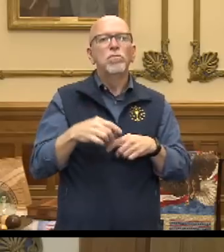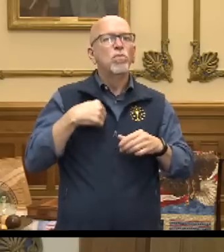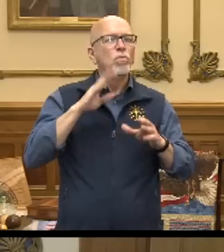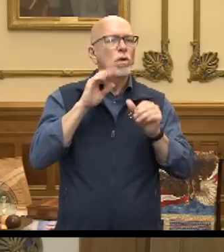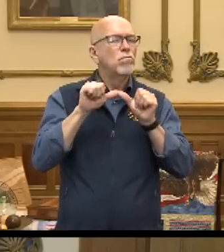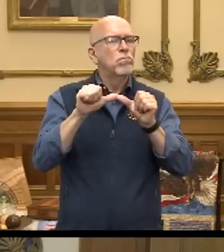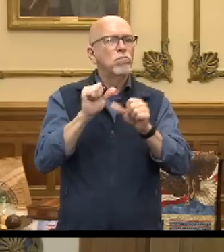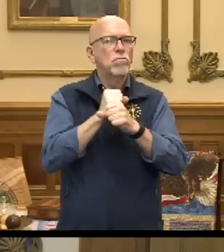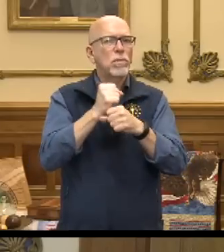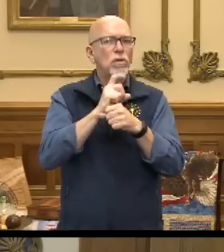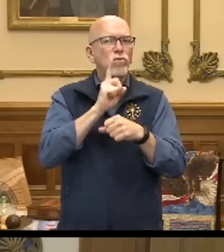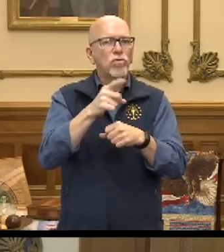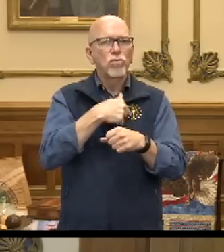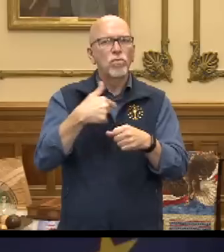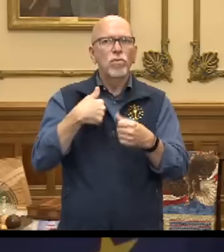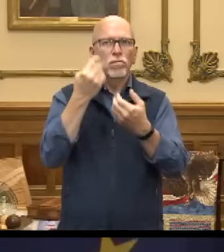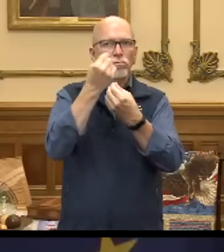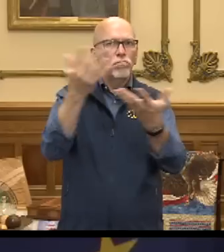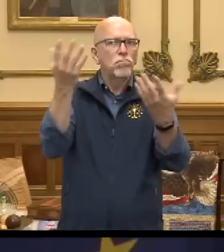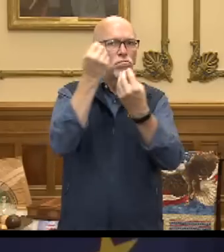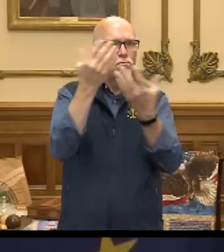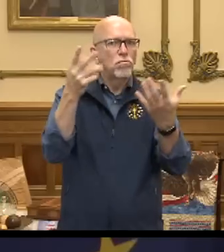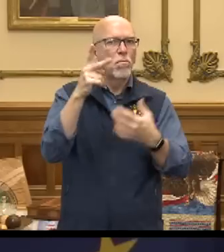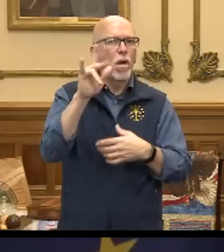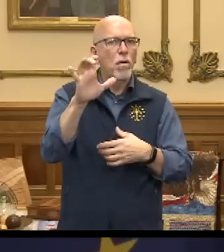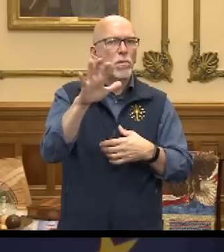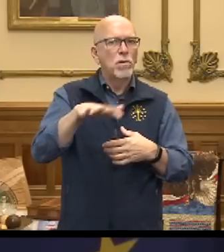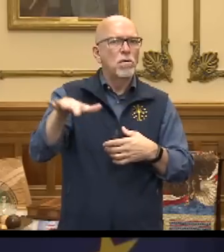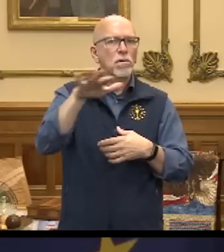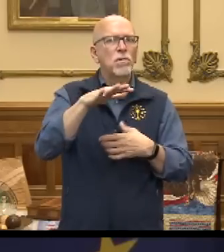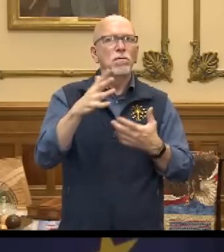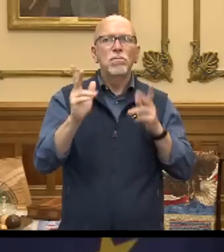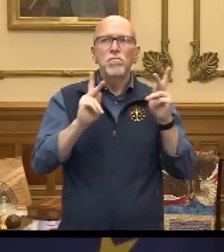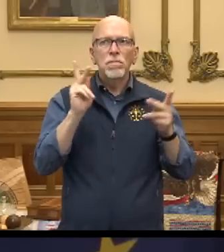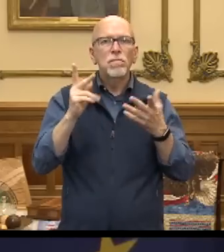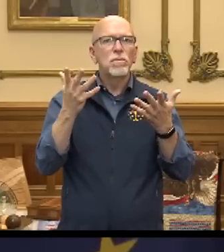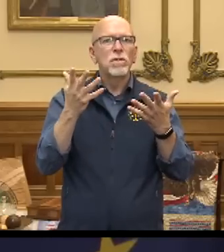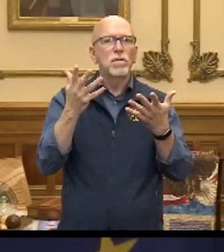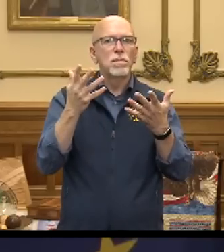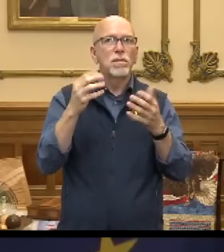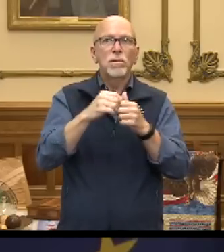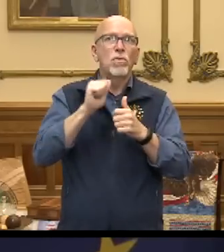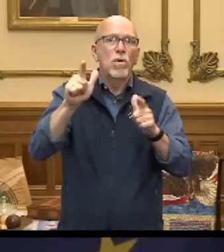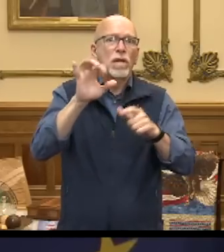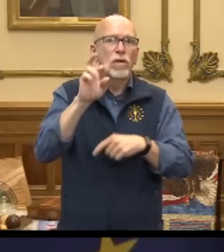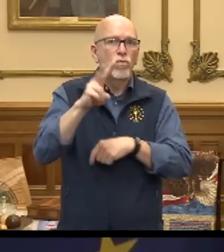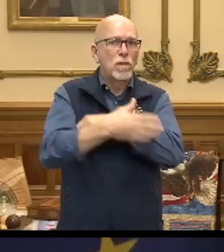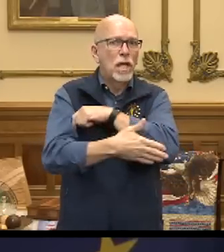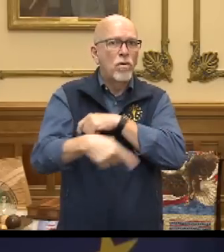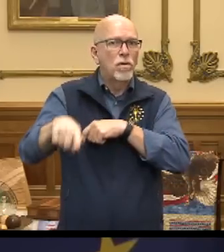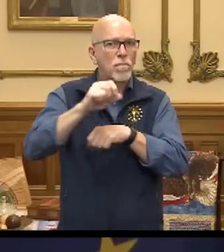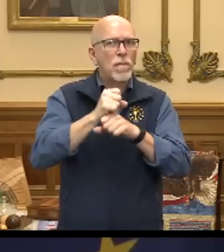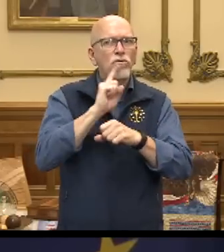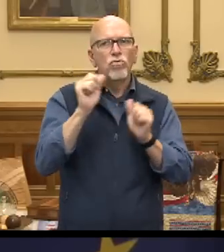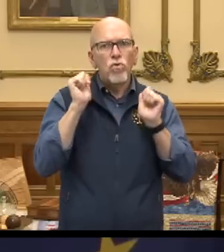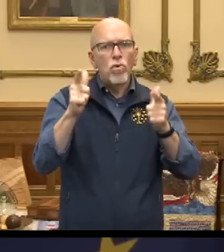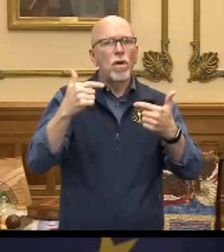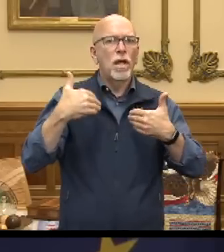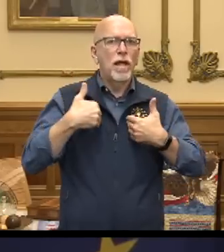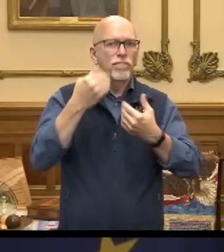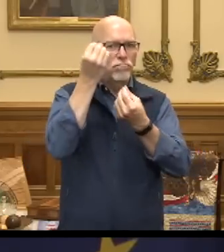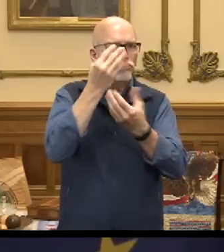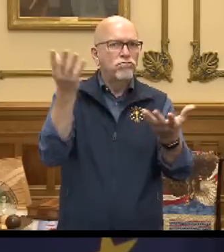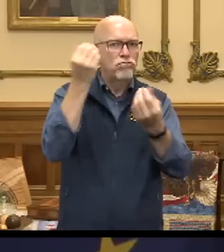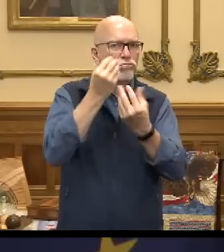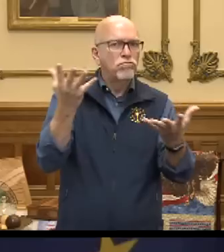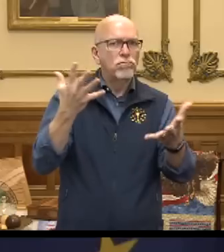make sure that we're giving the public and citizens in all 92 counties the latest updates on